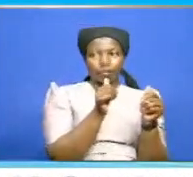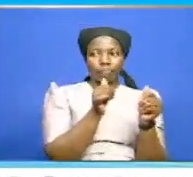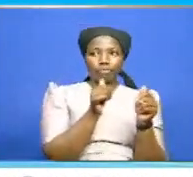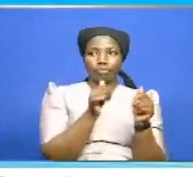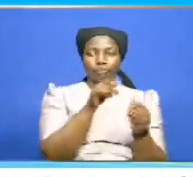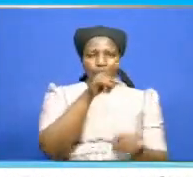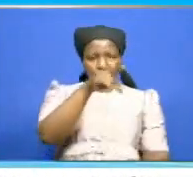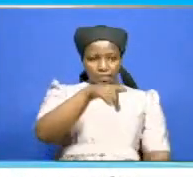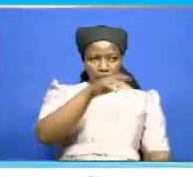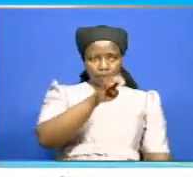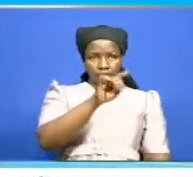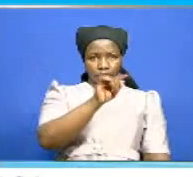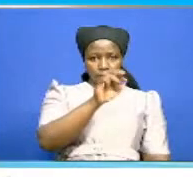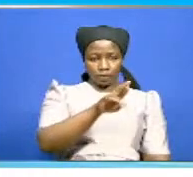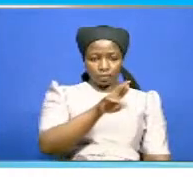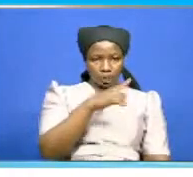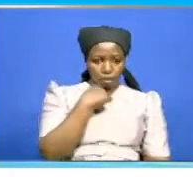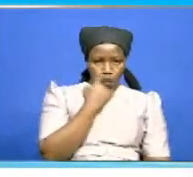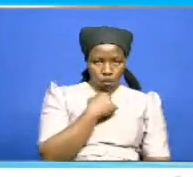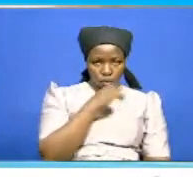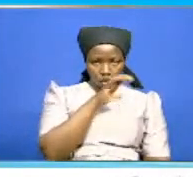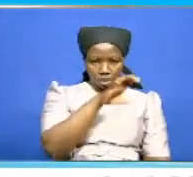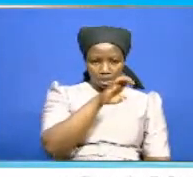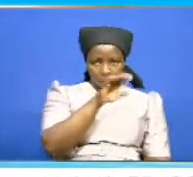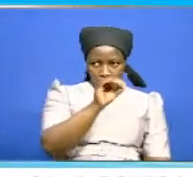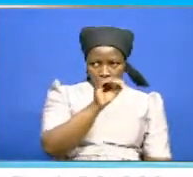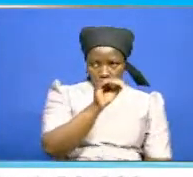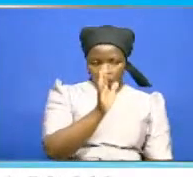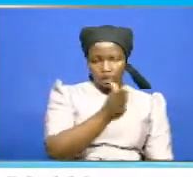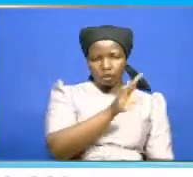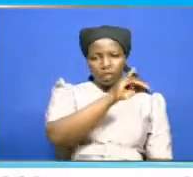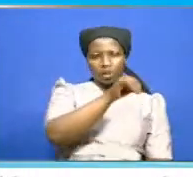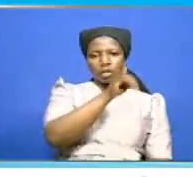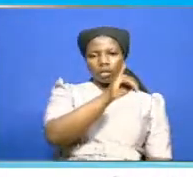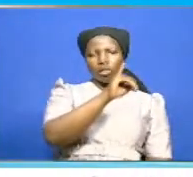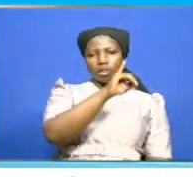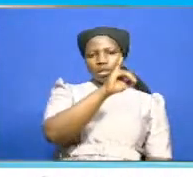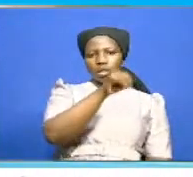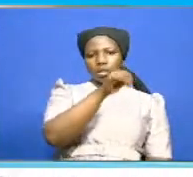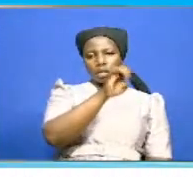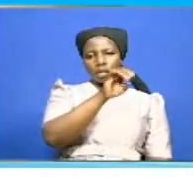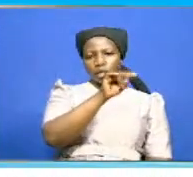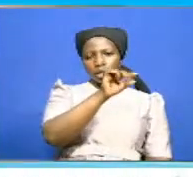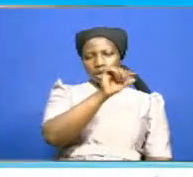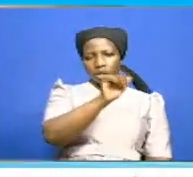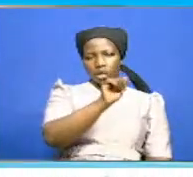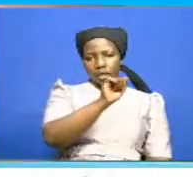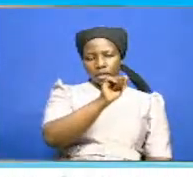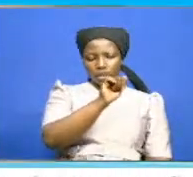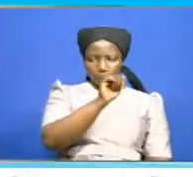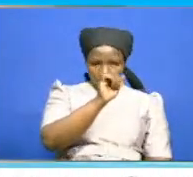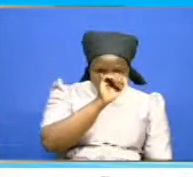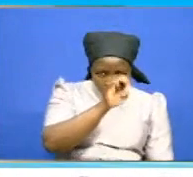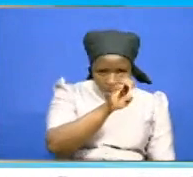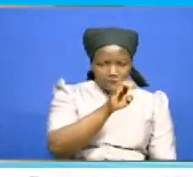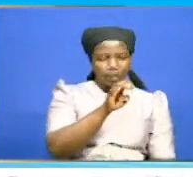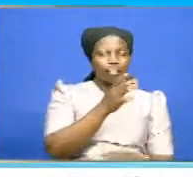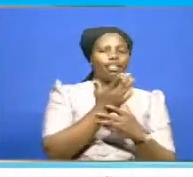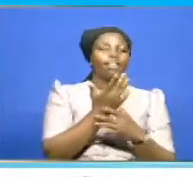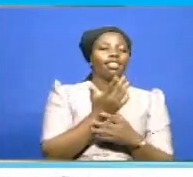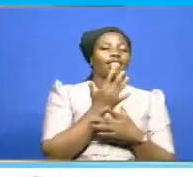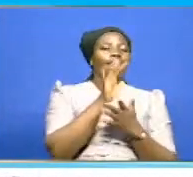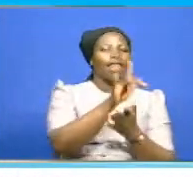Peter Macharia is the CEO of Jijenge Credit Limited, joining us here on BizCheck to help